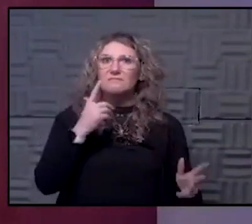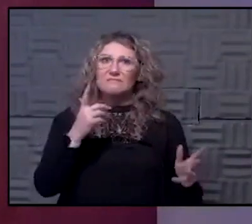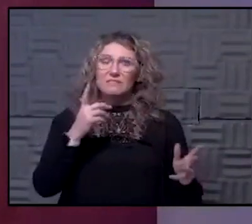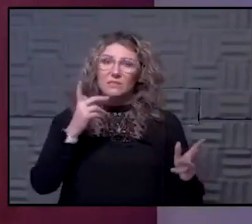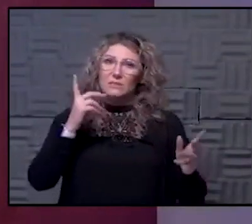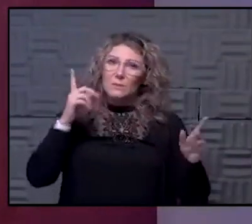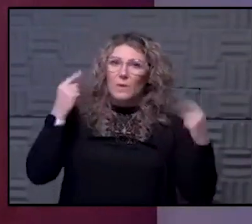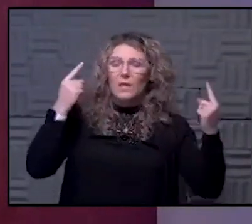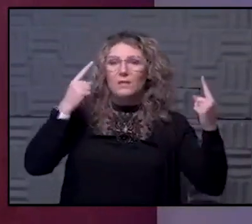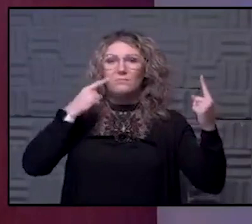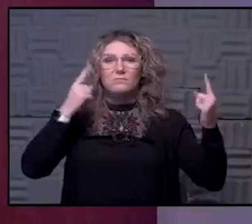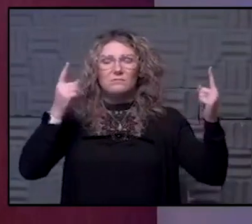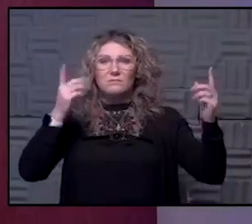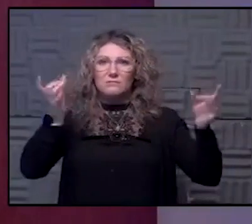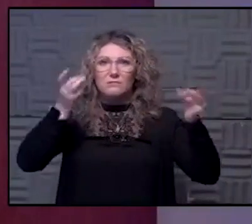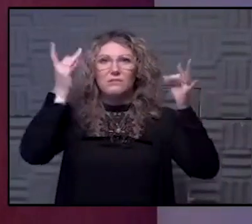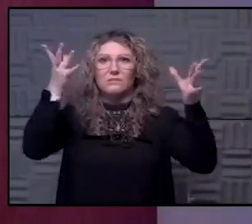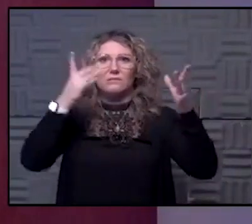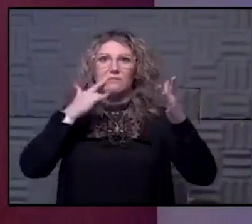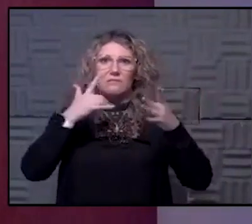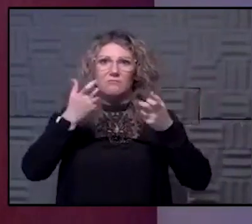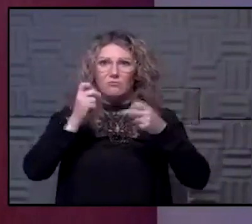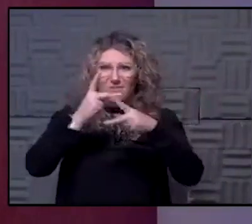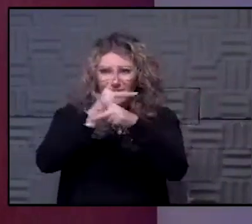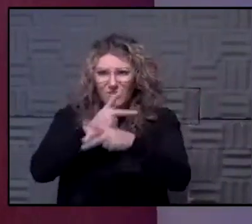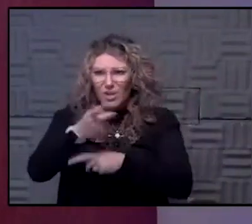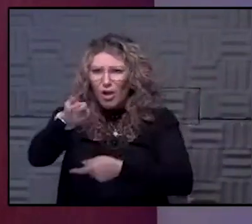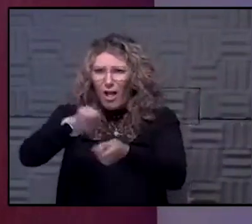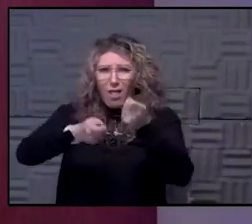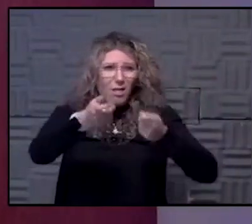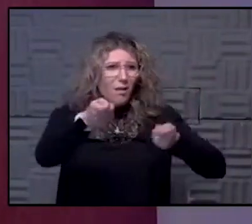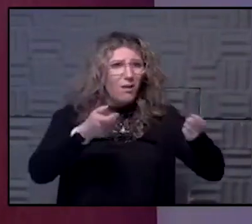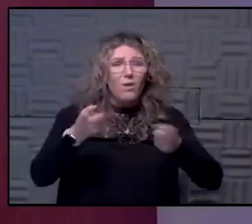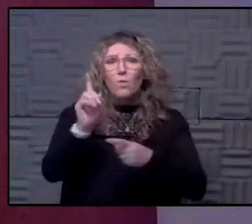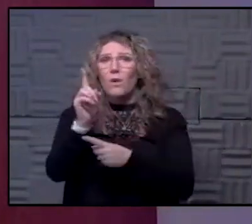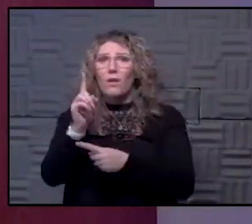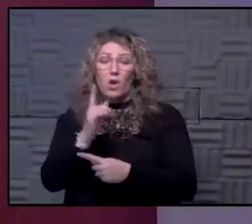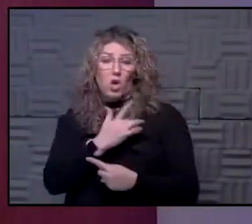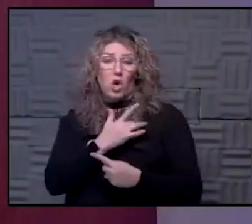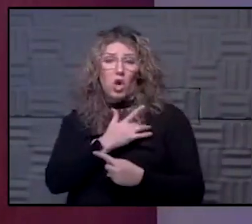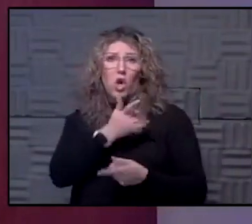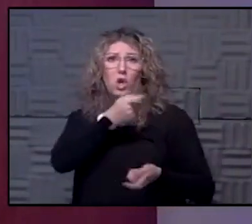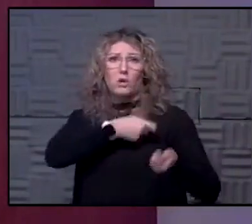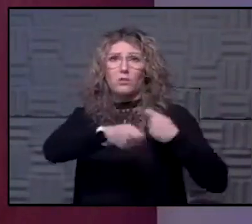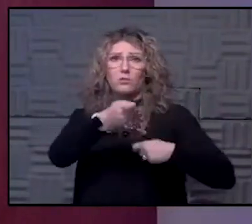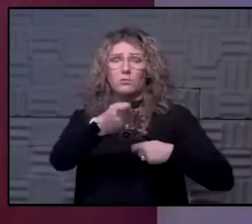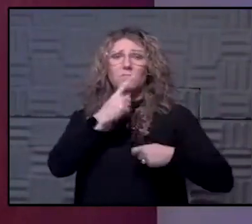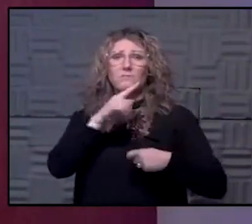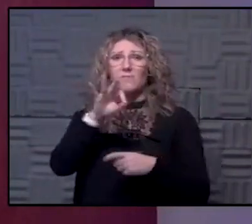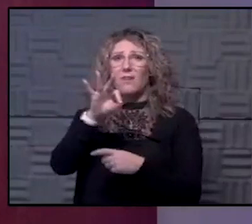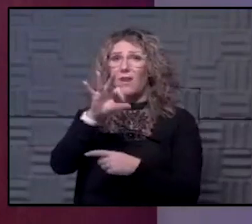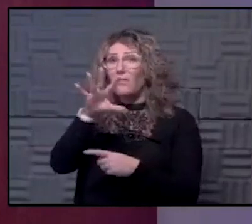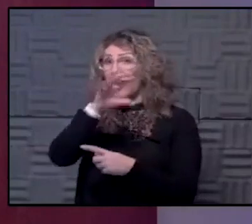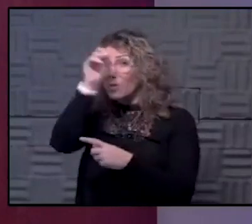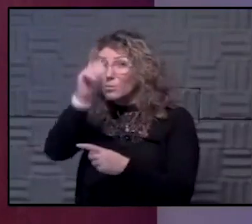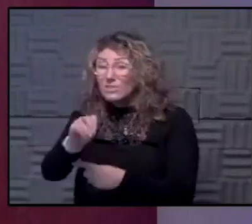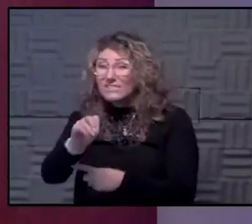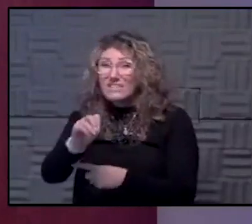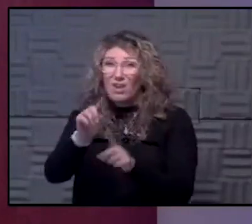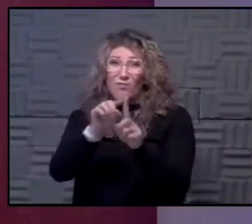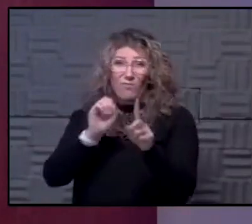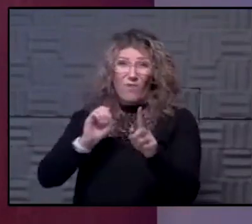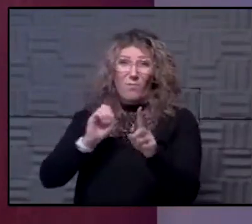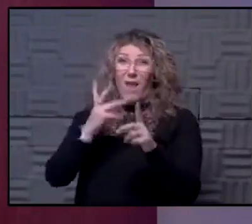what organ allocation has become. And our heart transplant, 95% of our organs come from outside of our